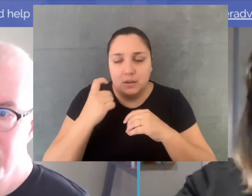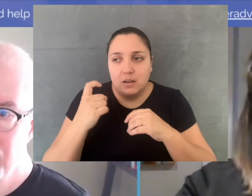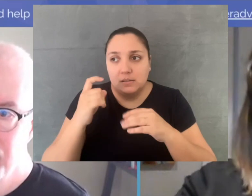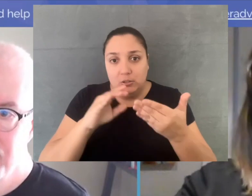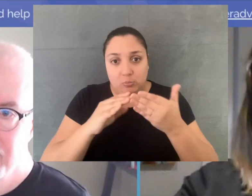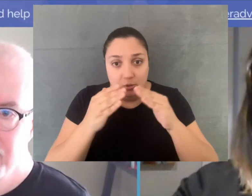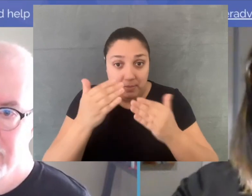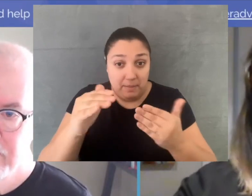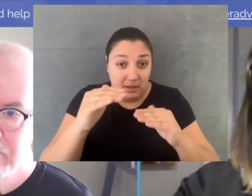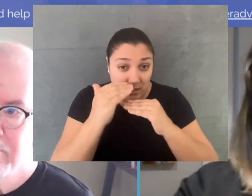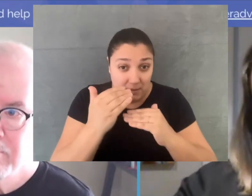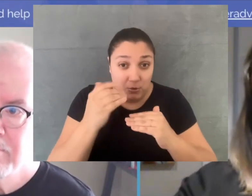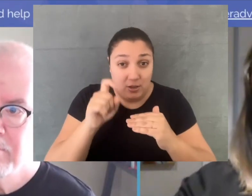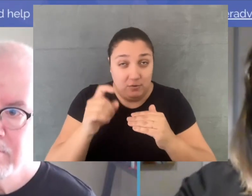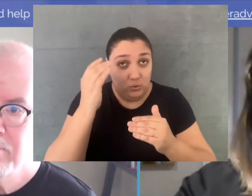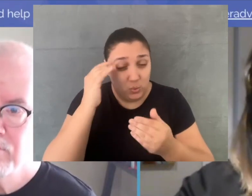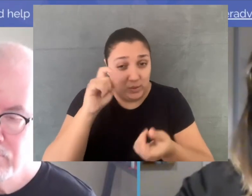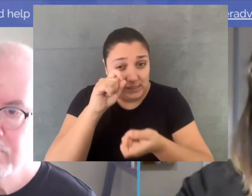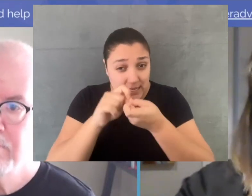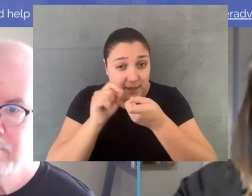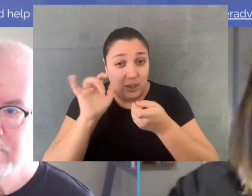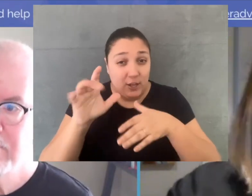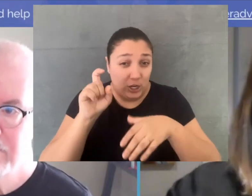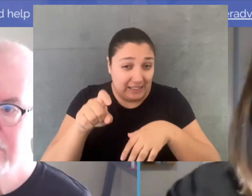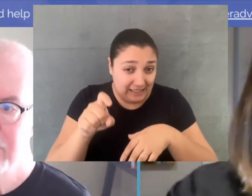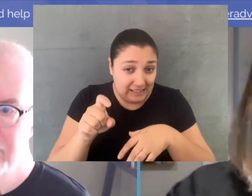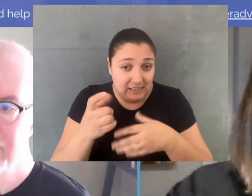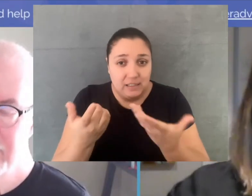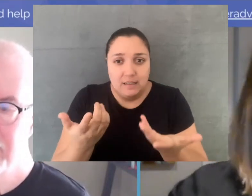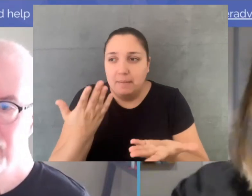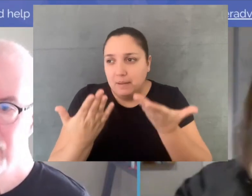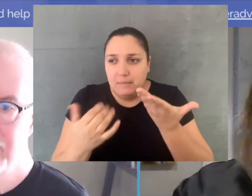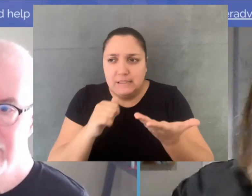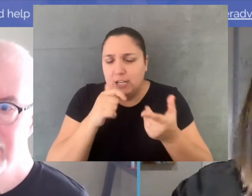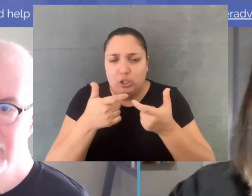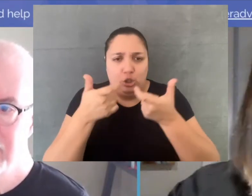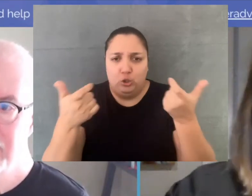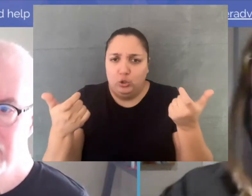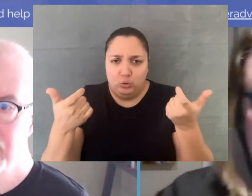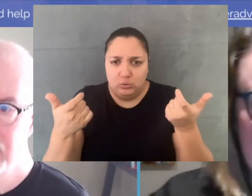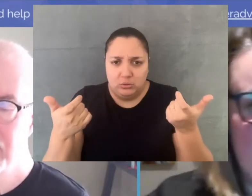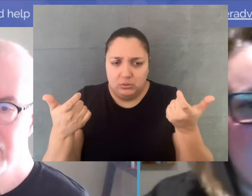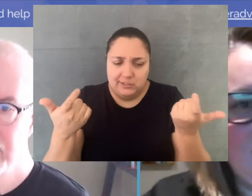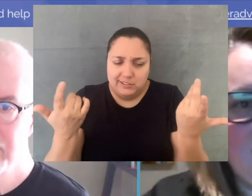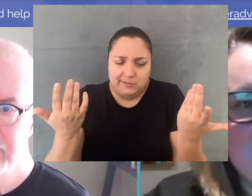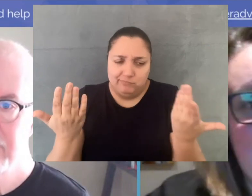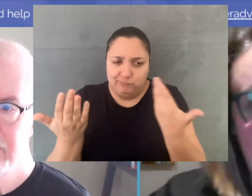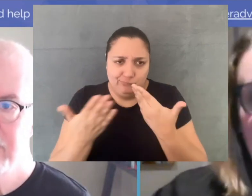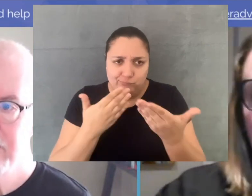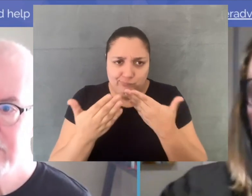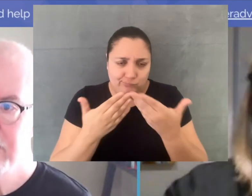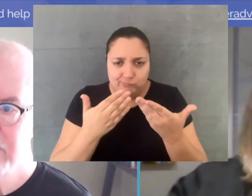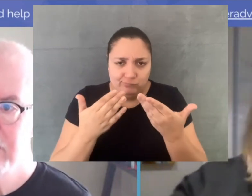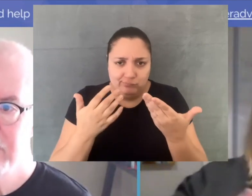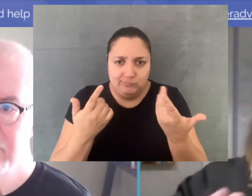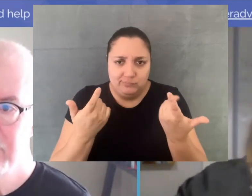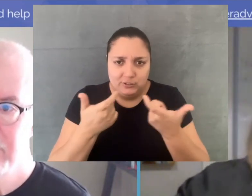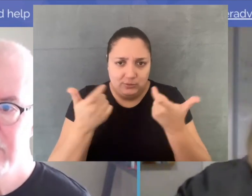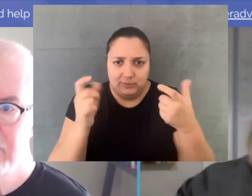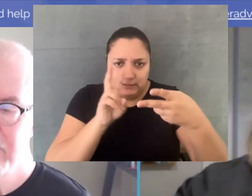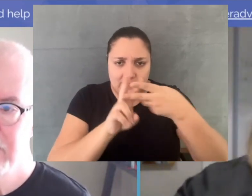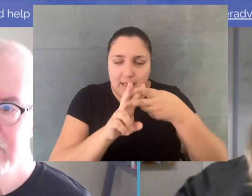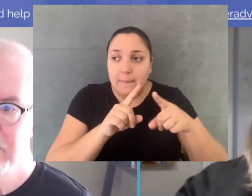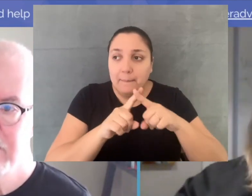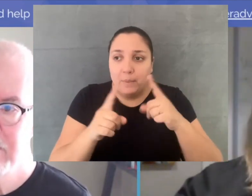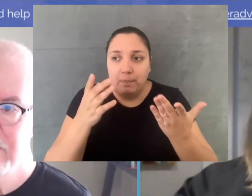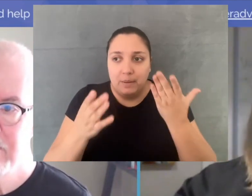very limited to people and you know exactly what their needs are, then these may not be huge considerations on any given Slack. But for larger